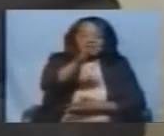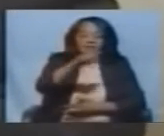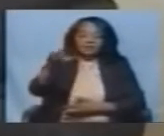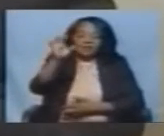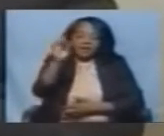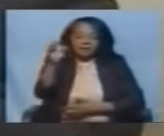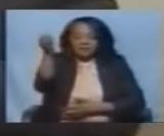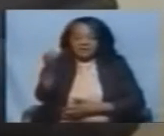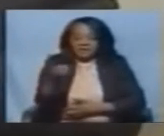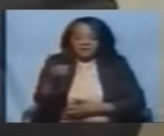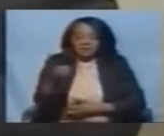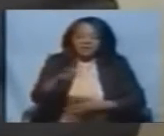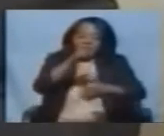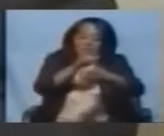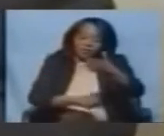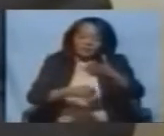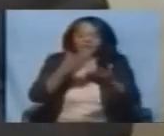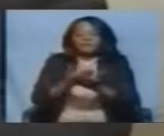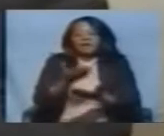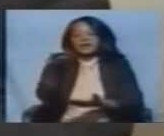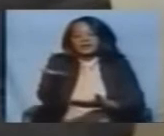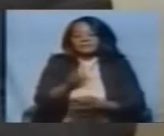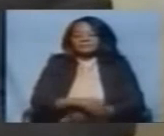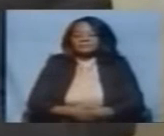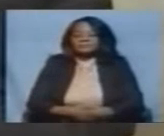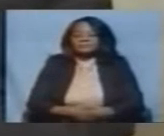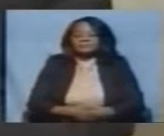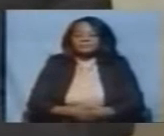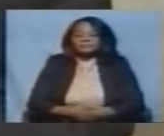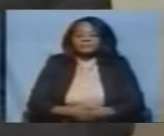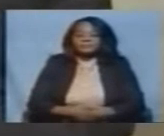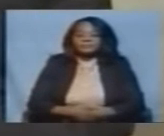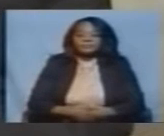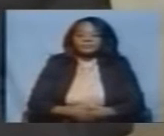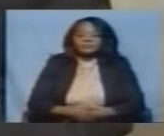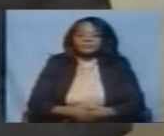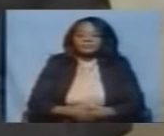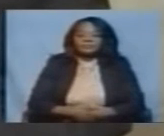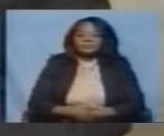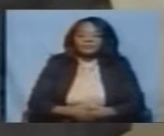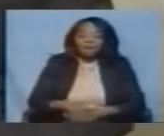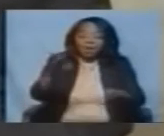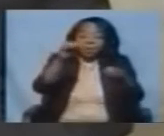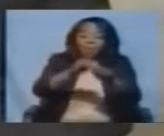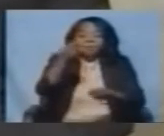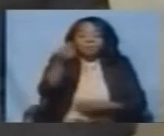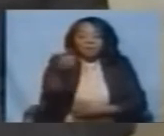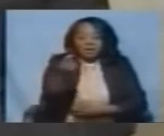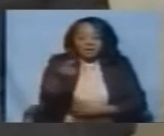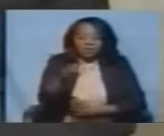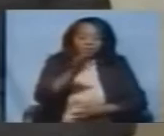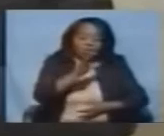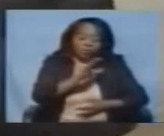of production, I mean cost of procurement. So it means that if you needed to make more money or more